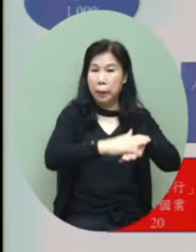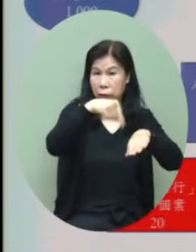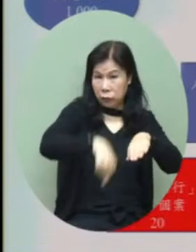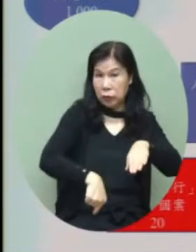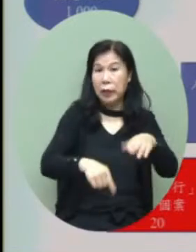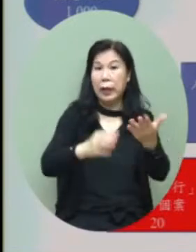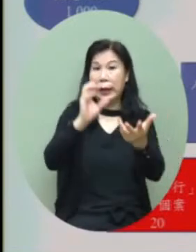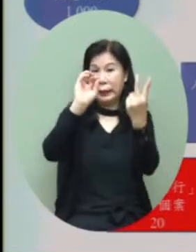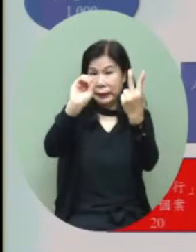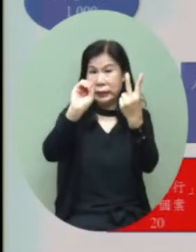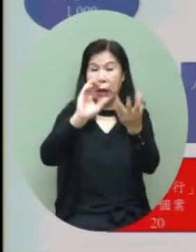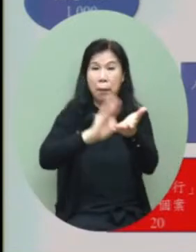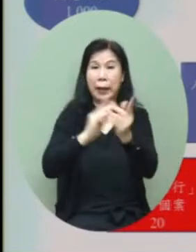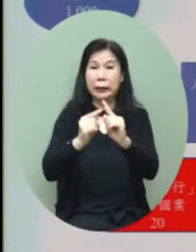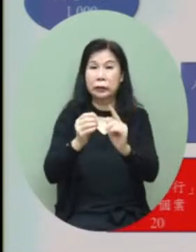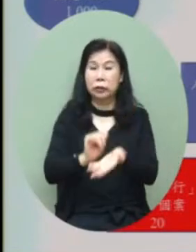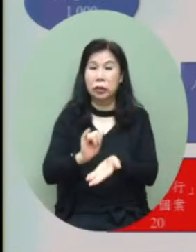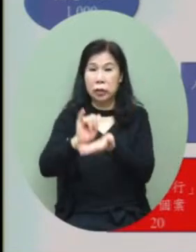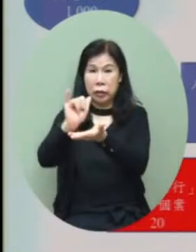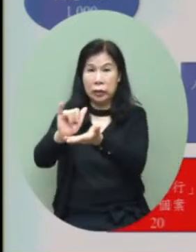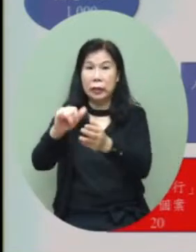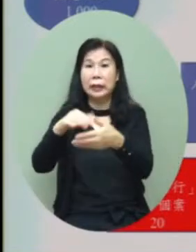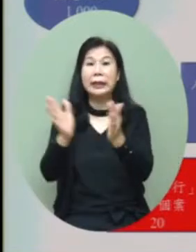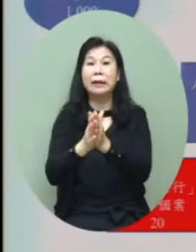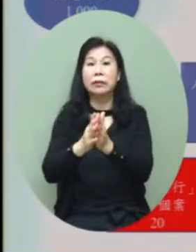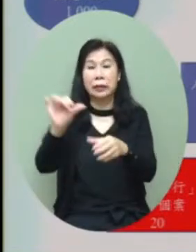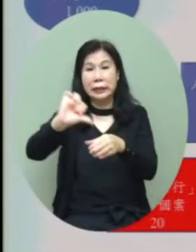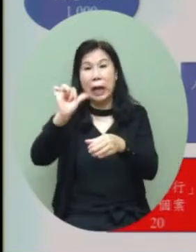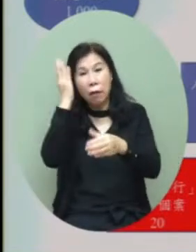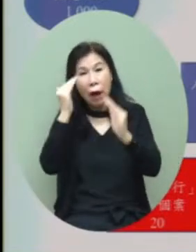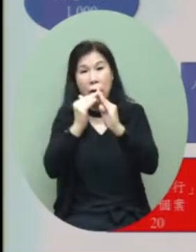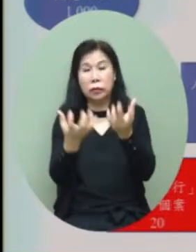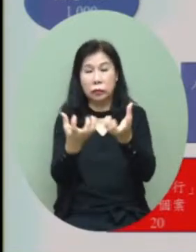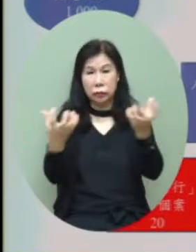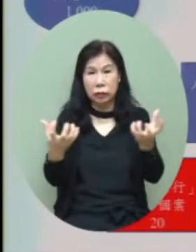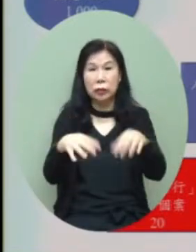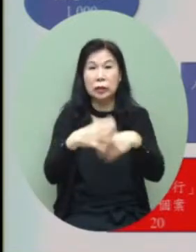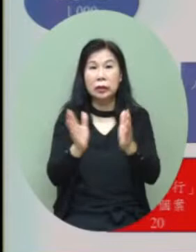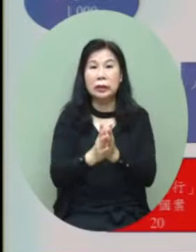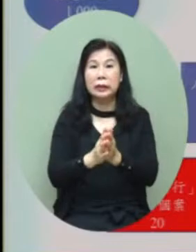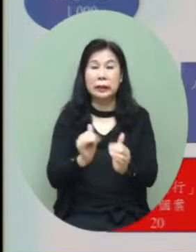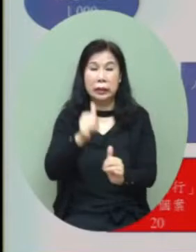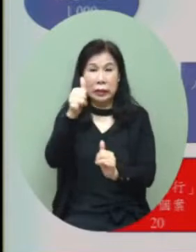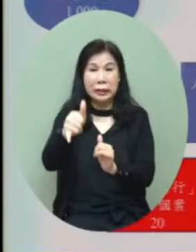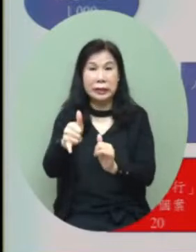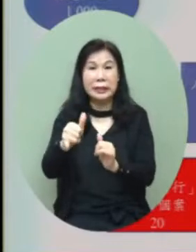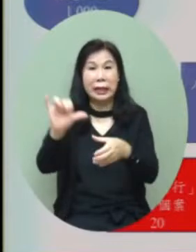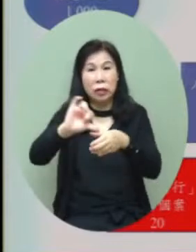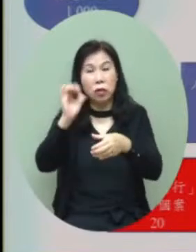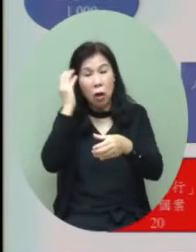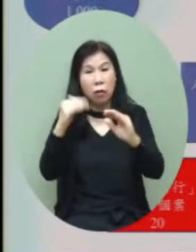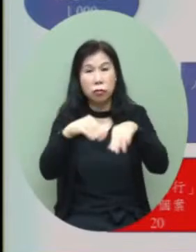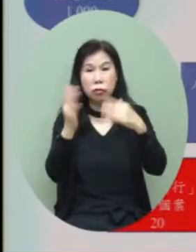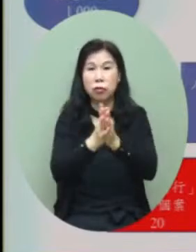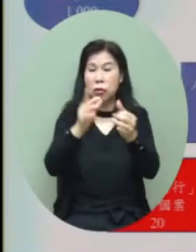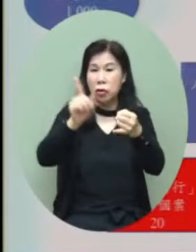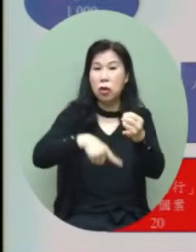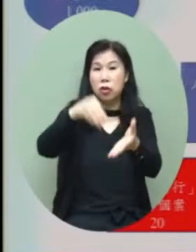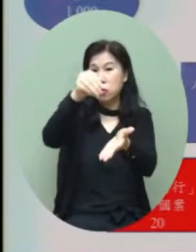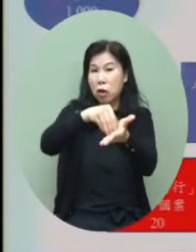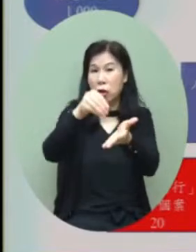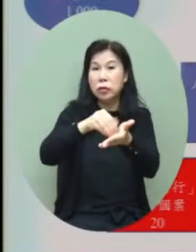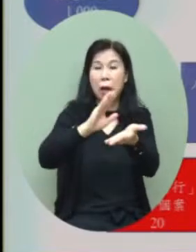cases. Only 20 of these cases will go to quarantine hotels.